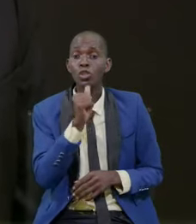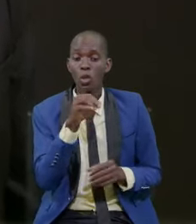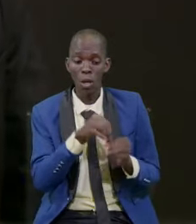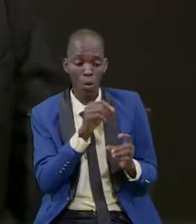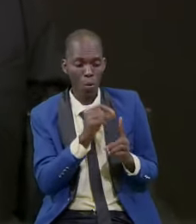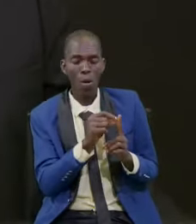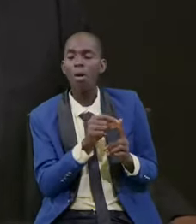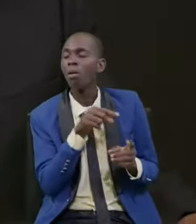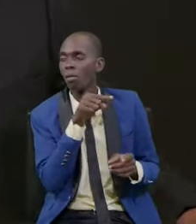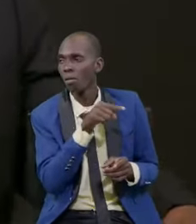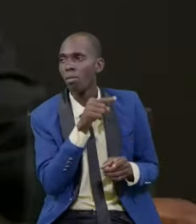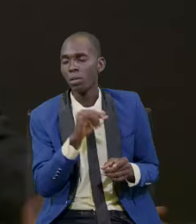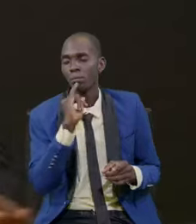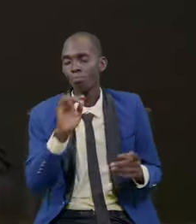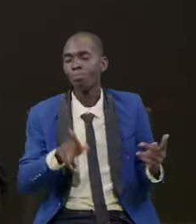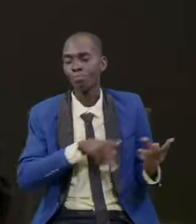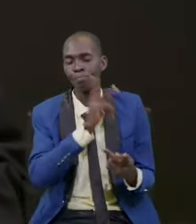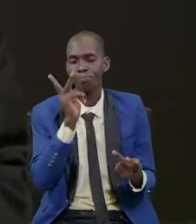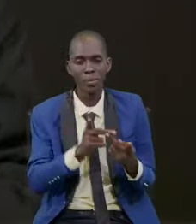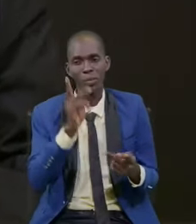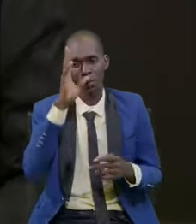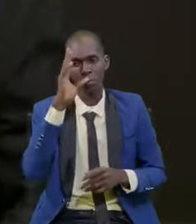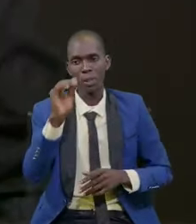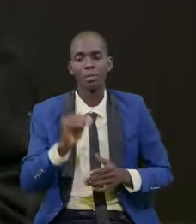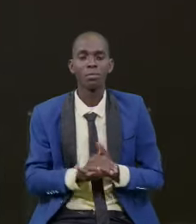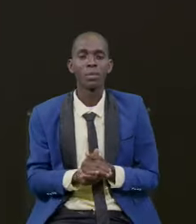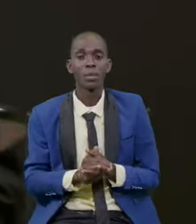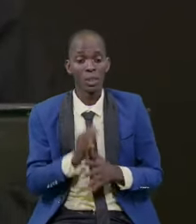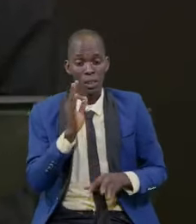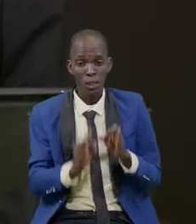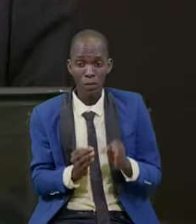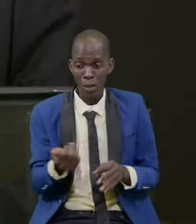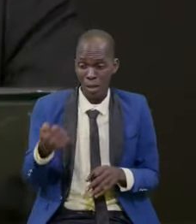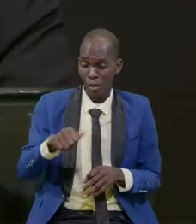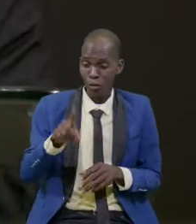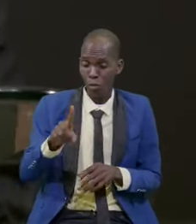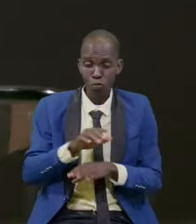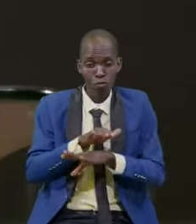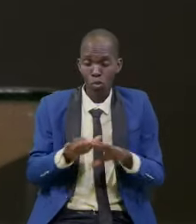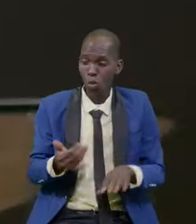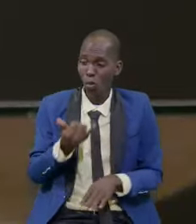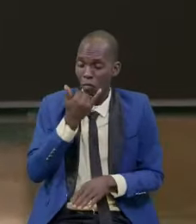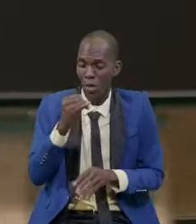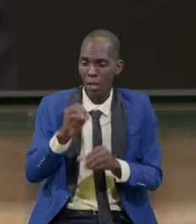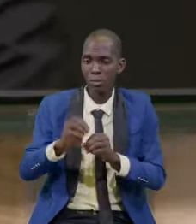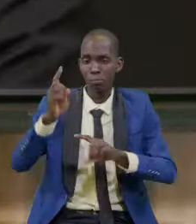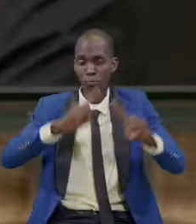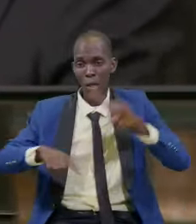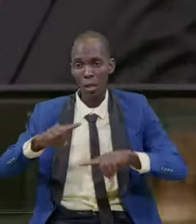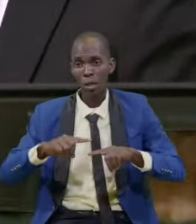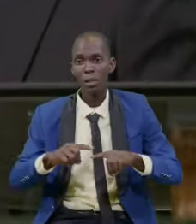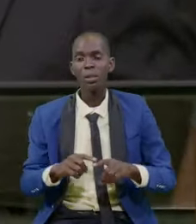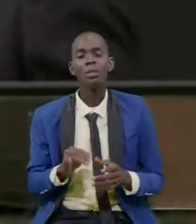same is a perfect man. If any man offend not in word, the Spirit of